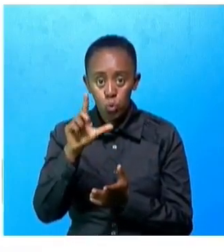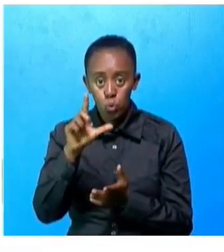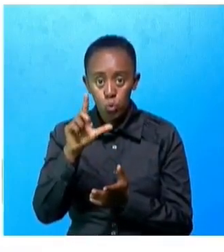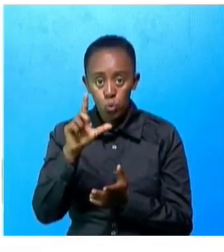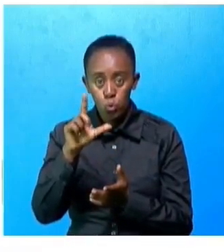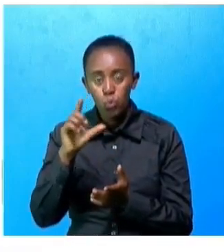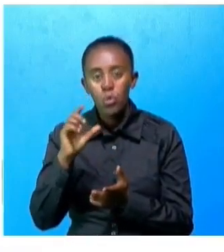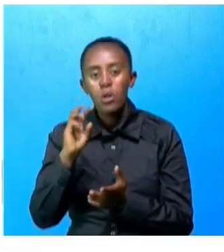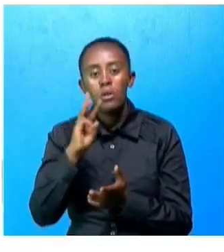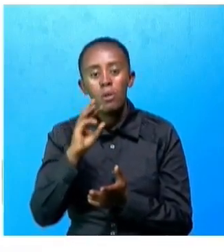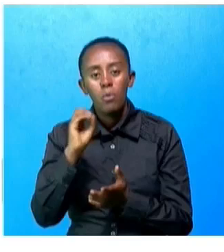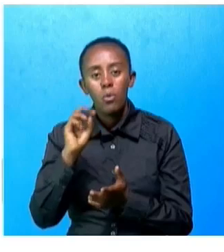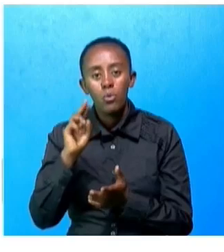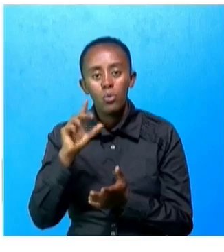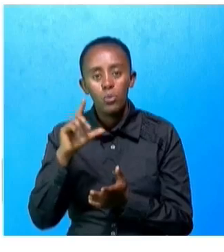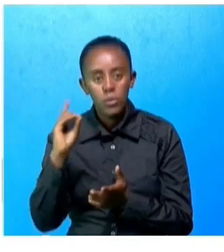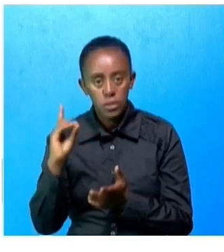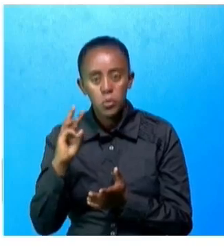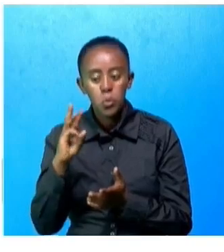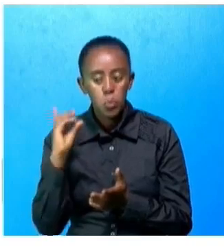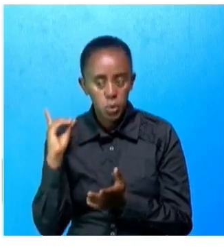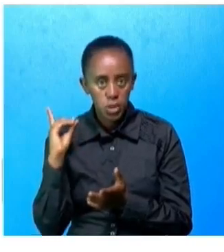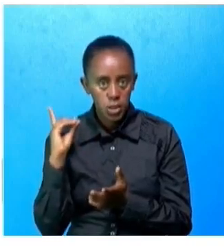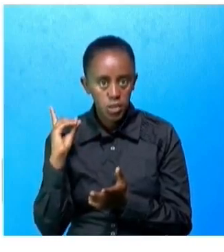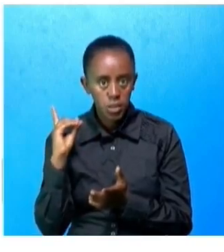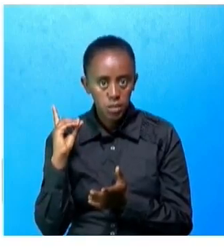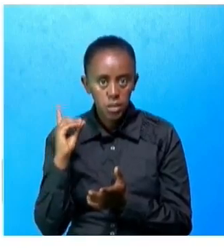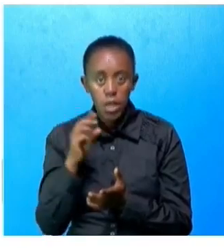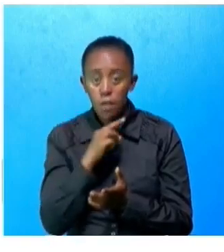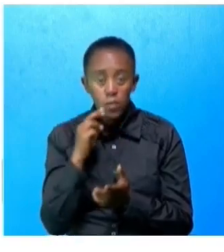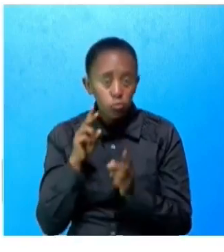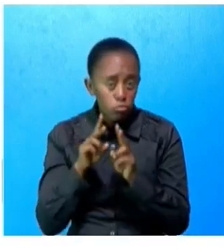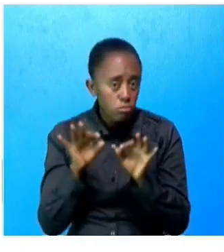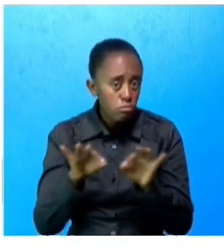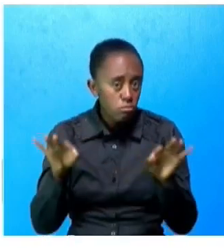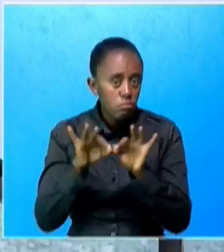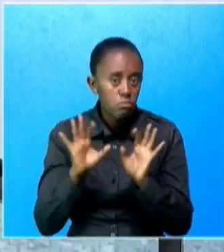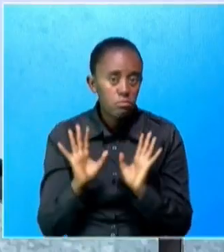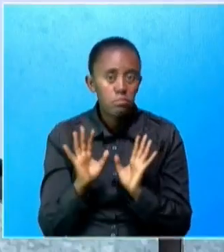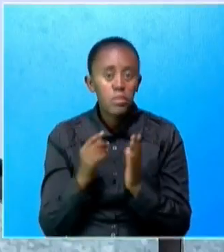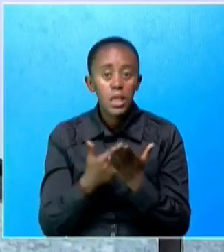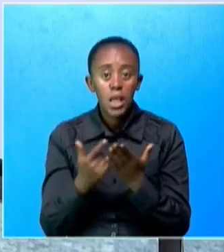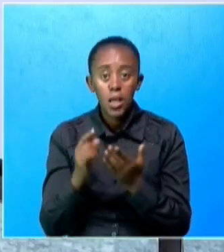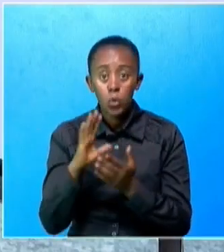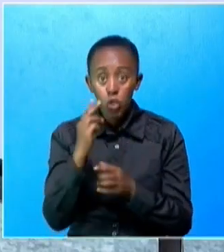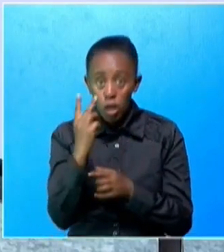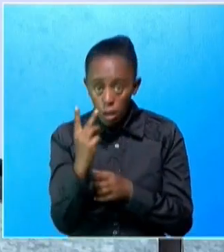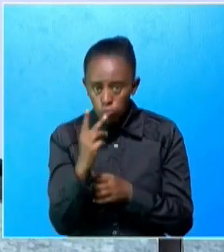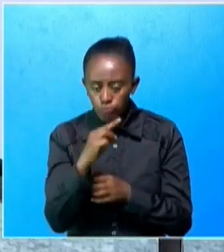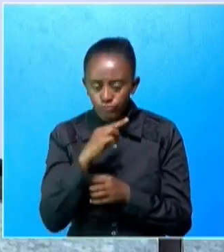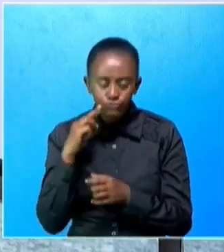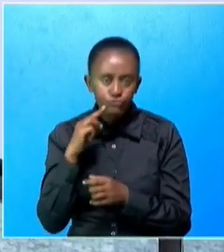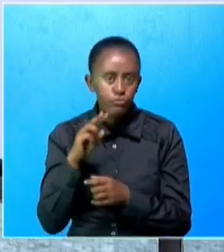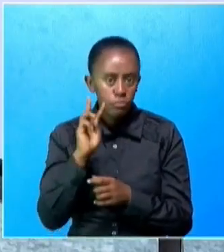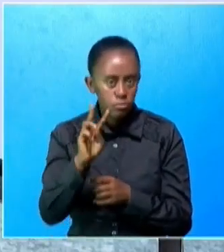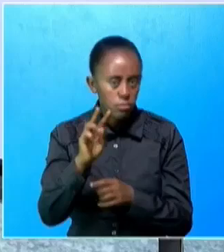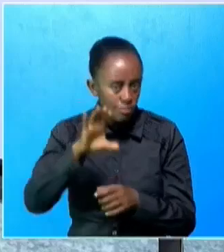V1. In those cases, V2 is very important in the case of conditional